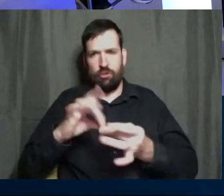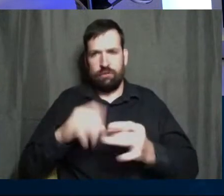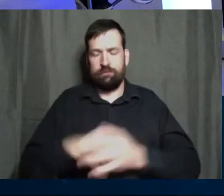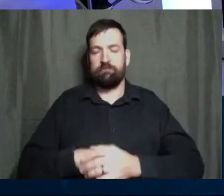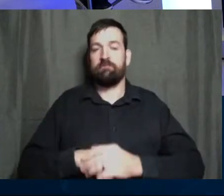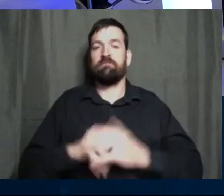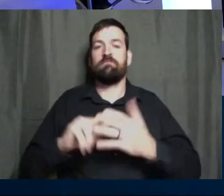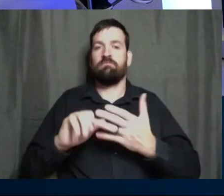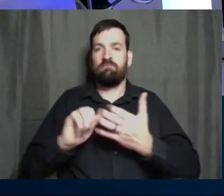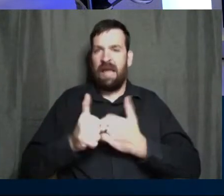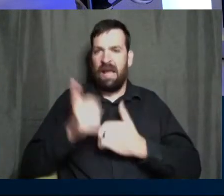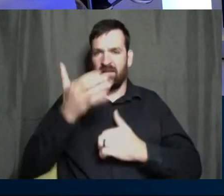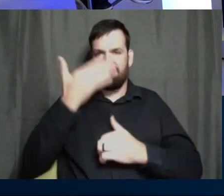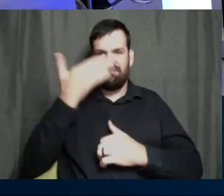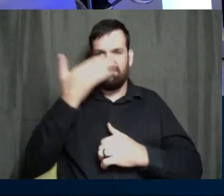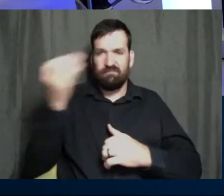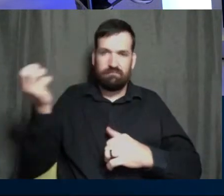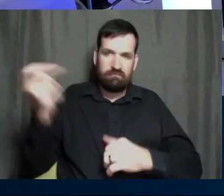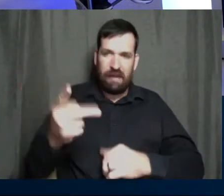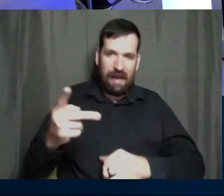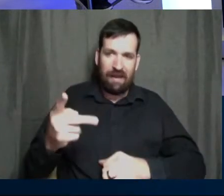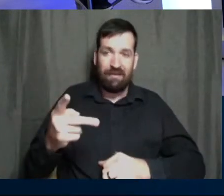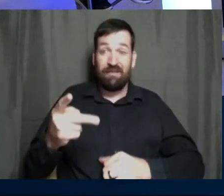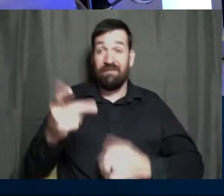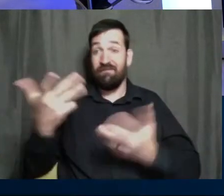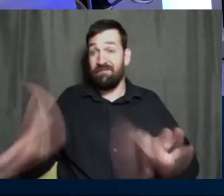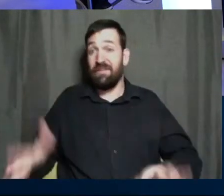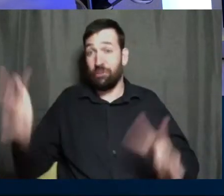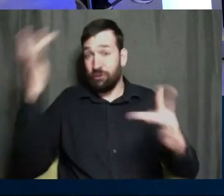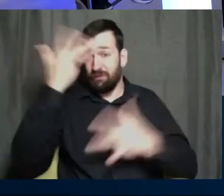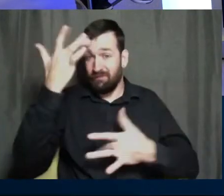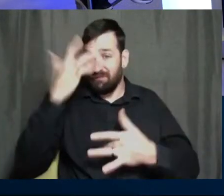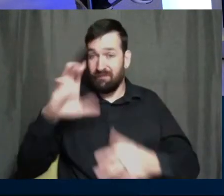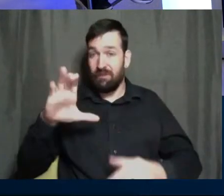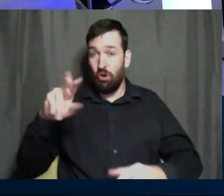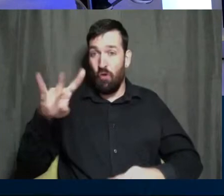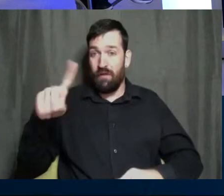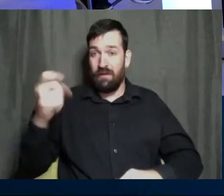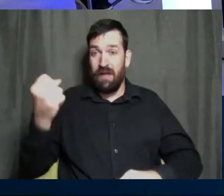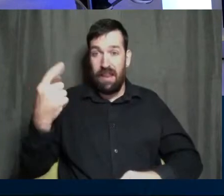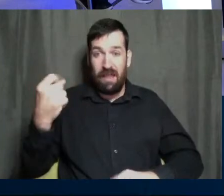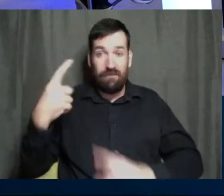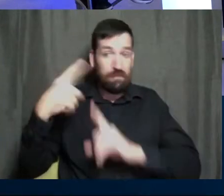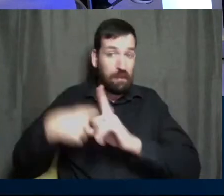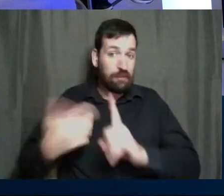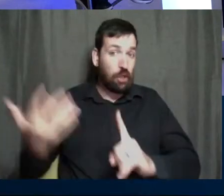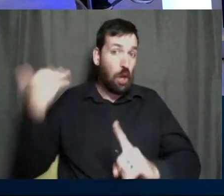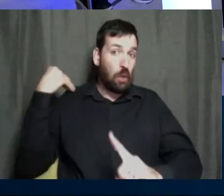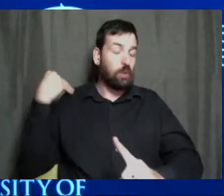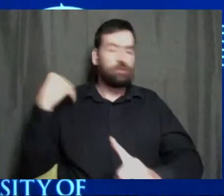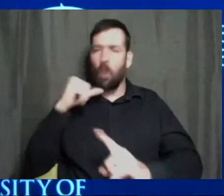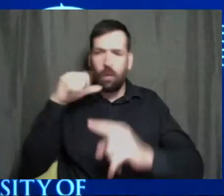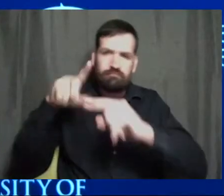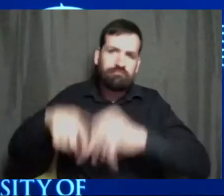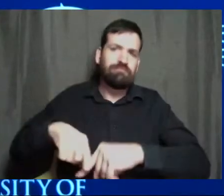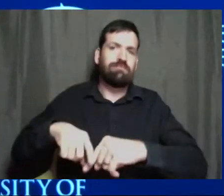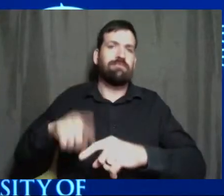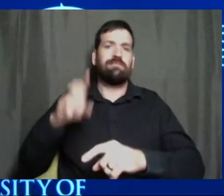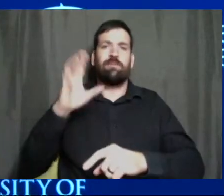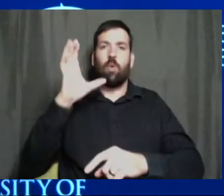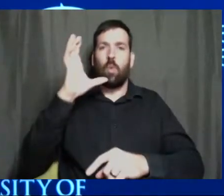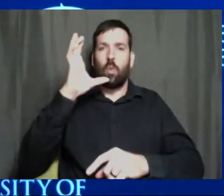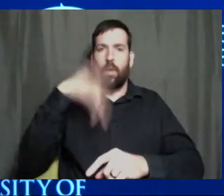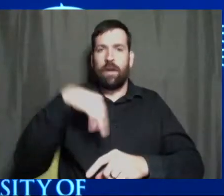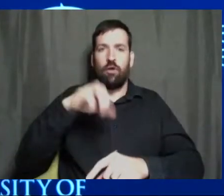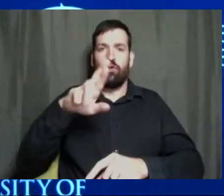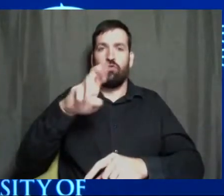of smell or taste back after having COVID 11 months ago? Don't count on these weird remedies, right? But did you have that happen? Yes. I had